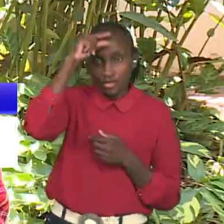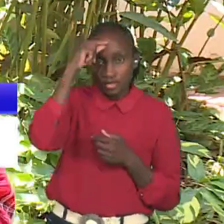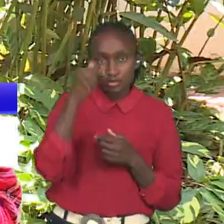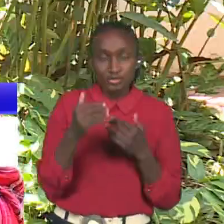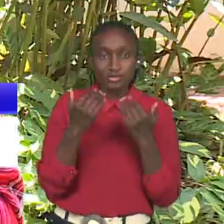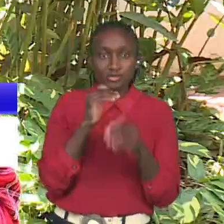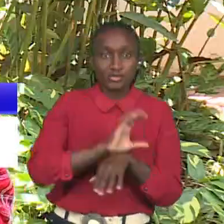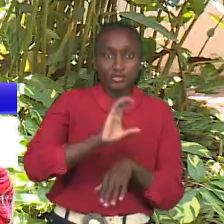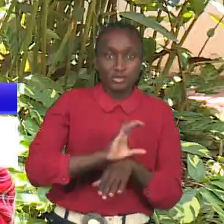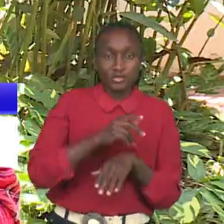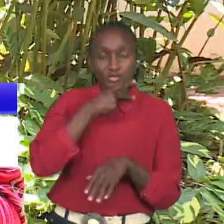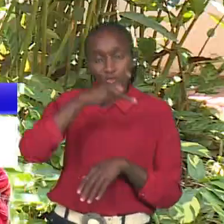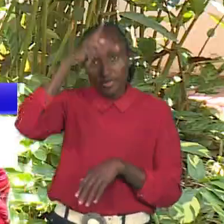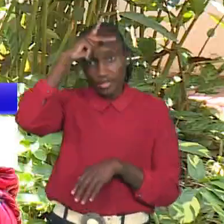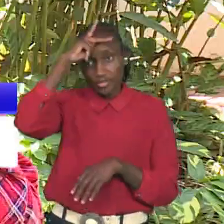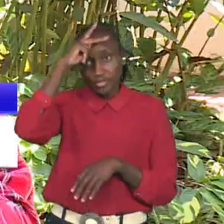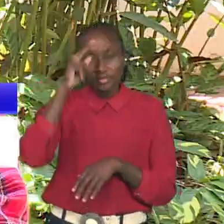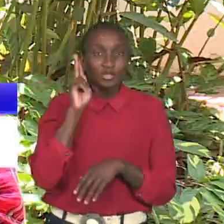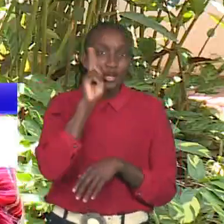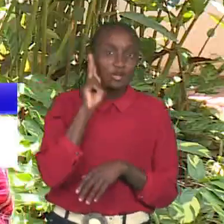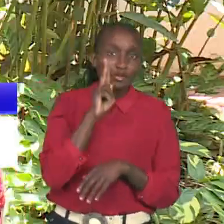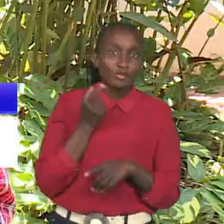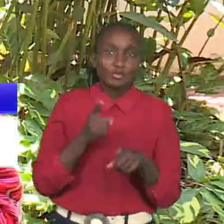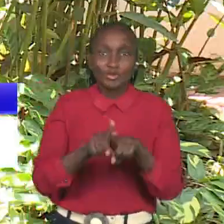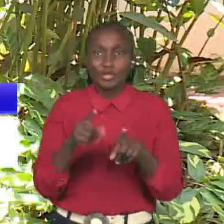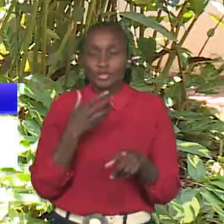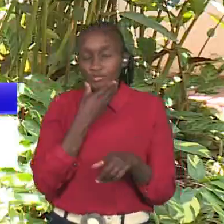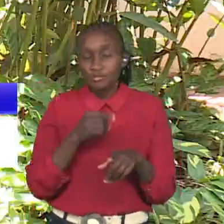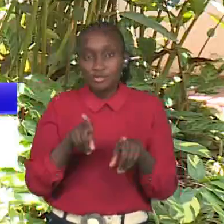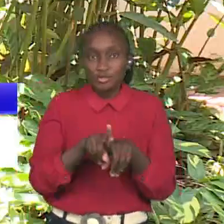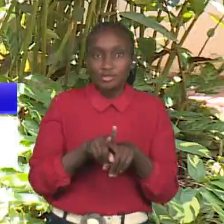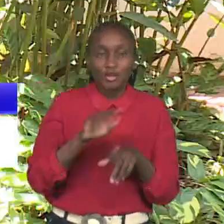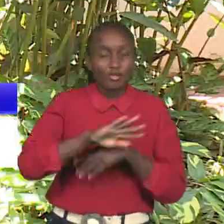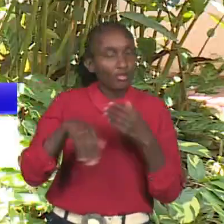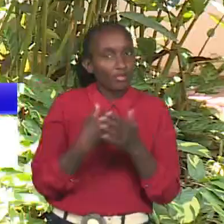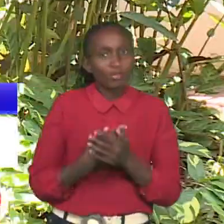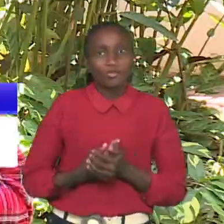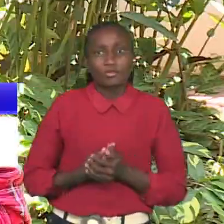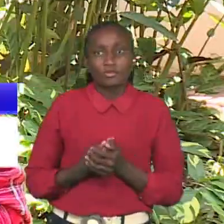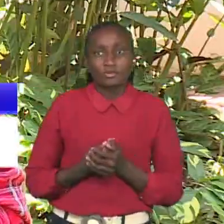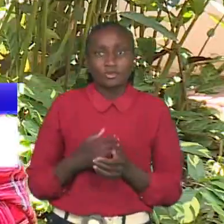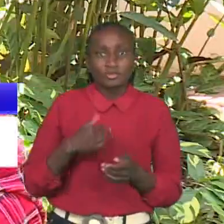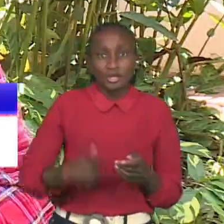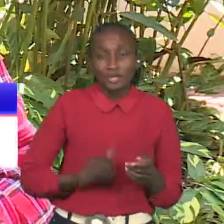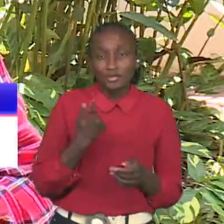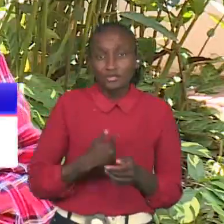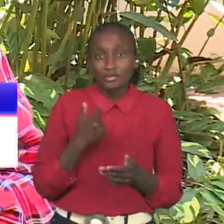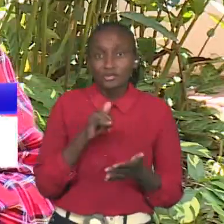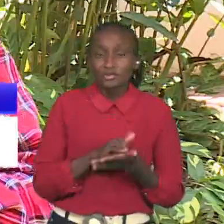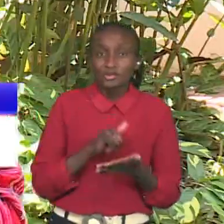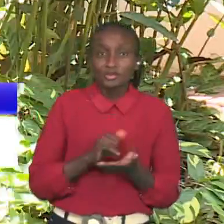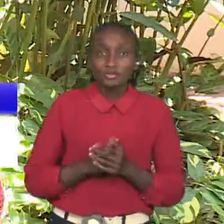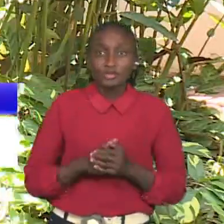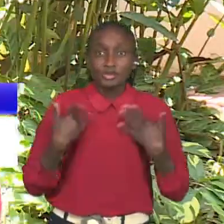church, for the parents, for the uncles, for the brothers, for the sisters, basically everyone, And I feel like also